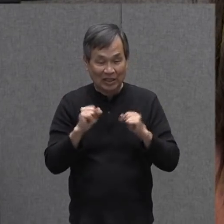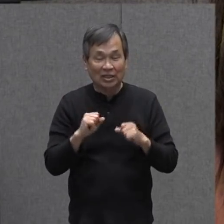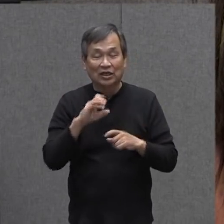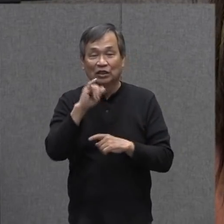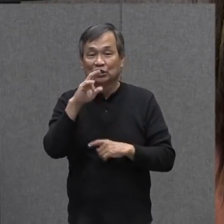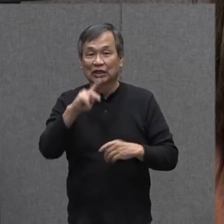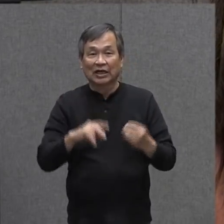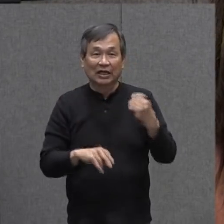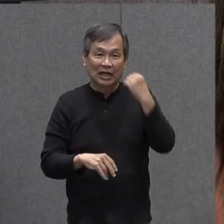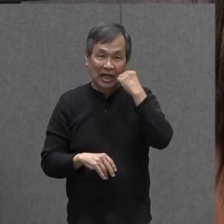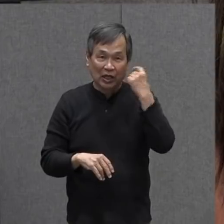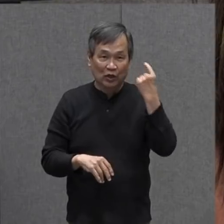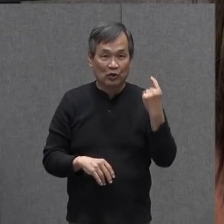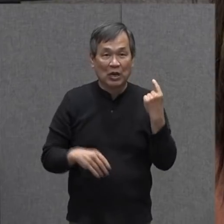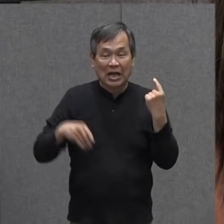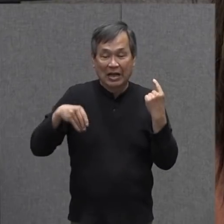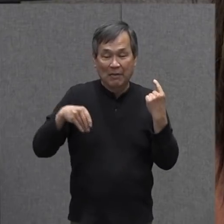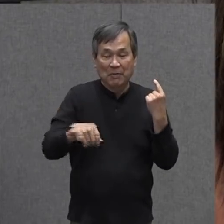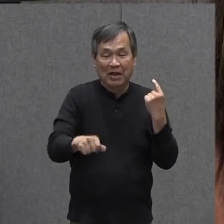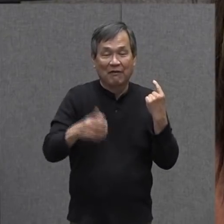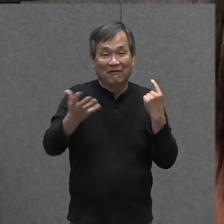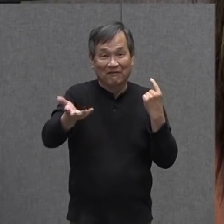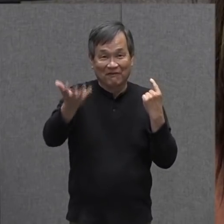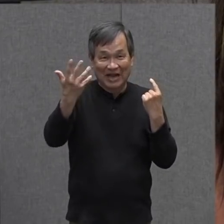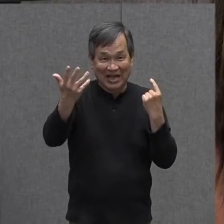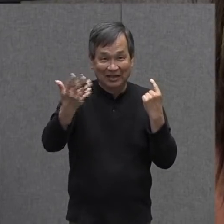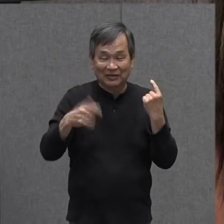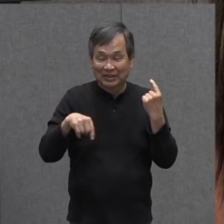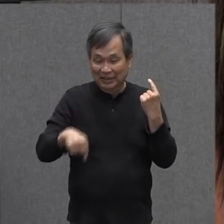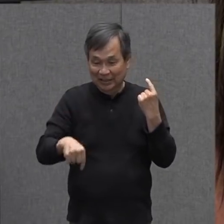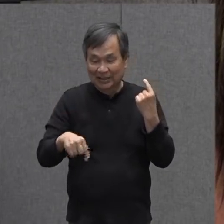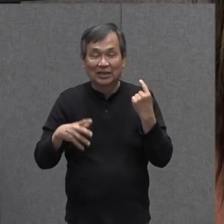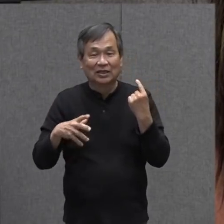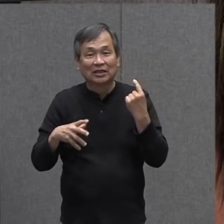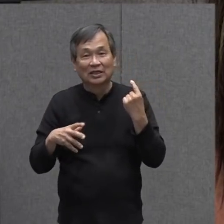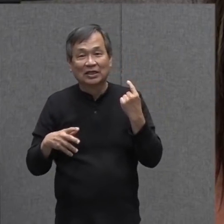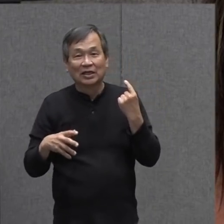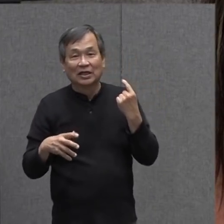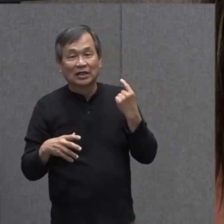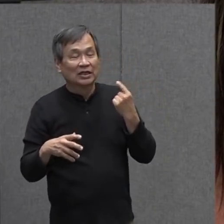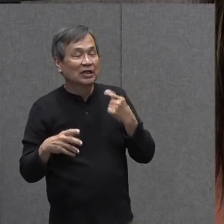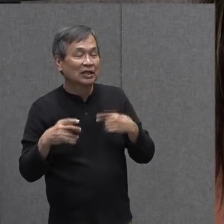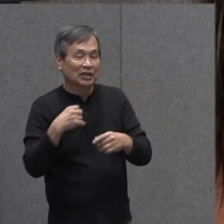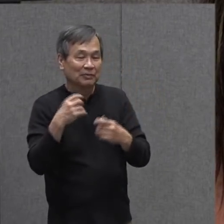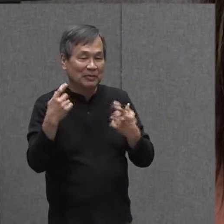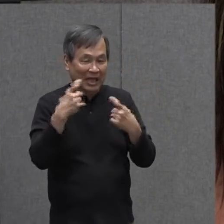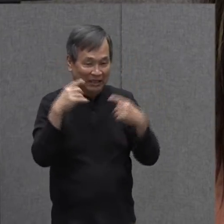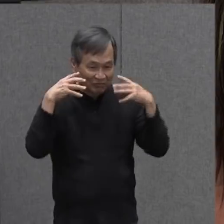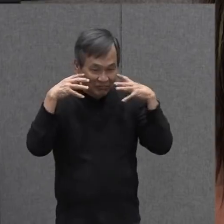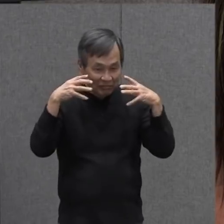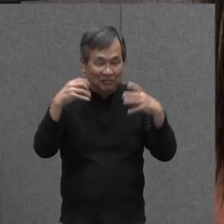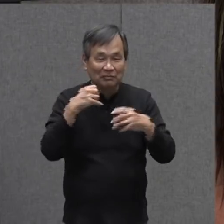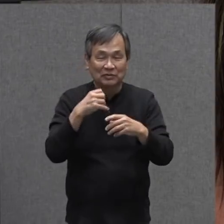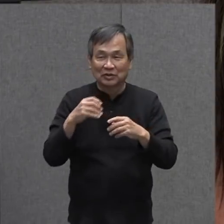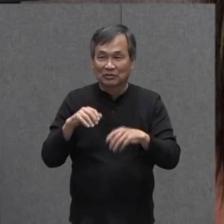Thank you so much. 66 for year 6. Jack eats 1, so we have